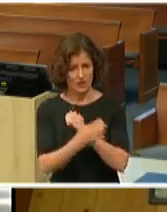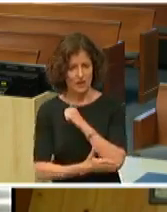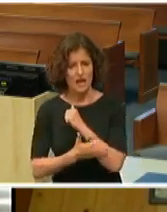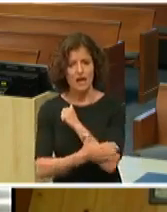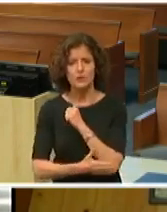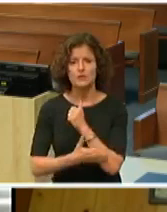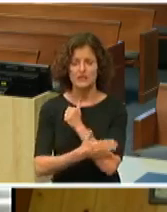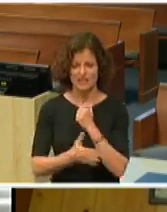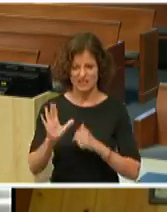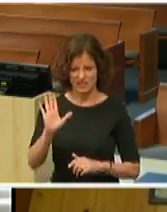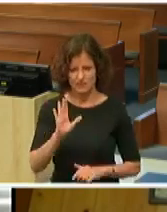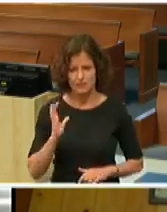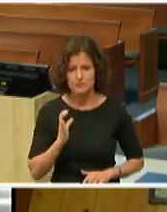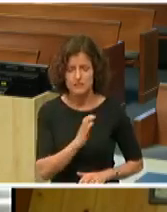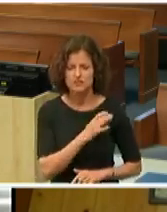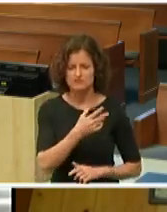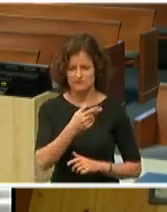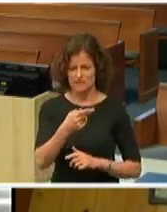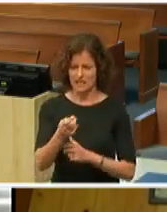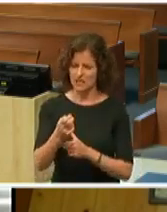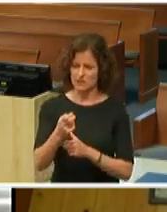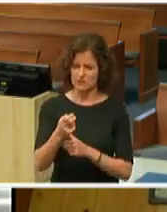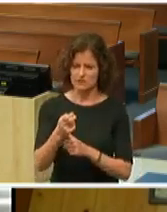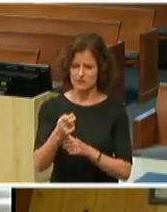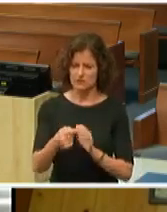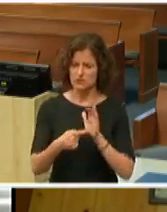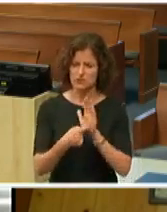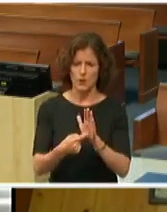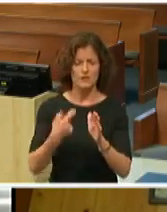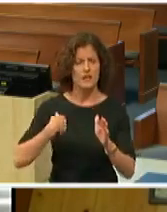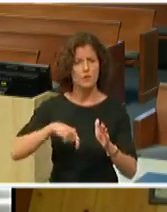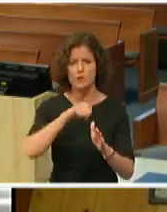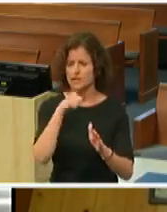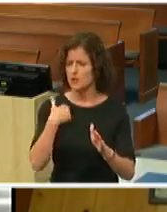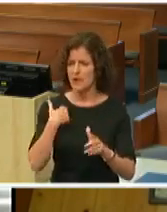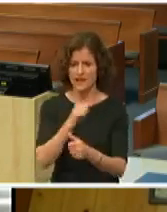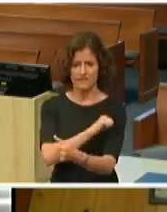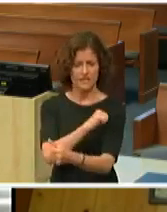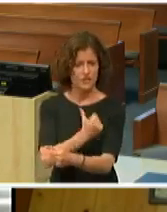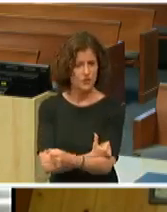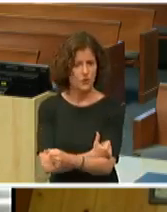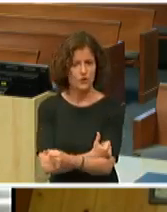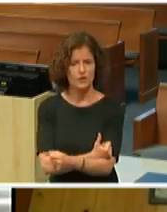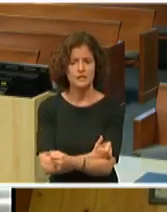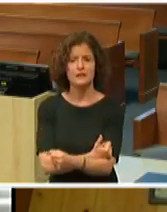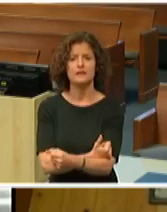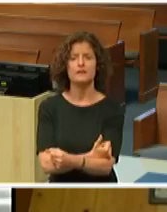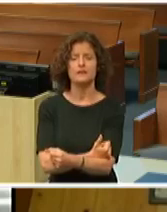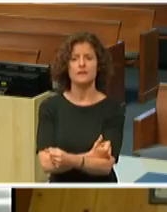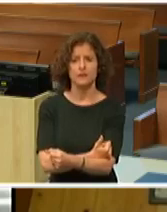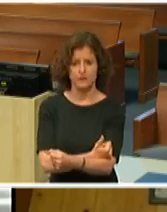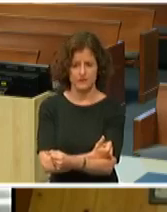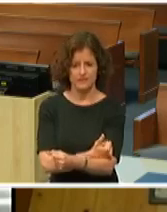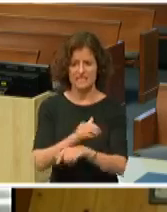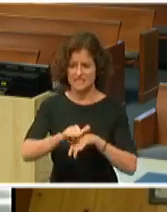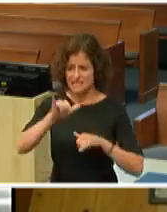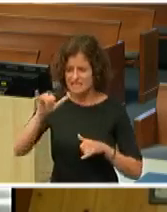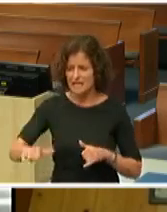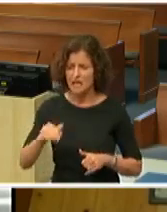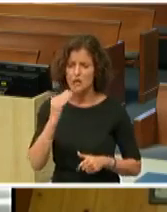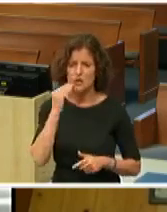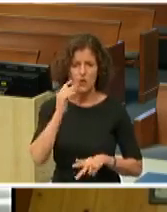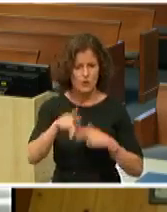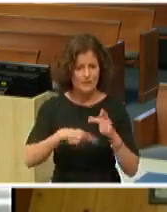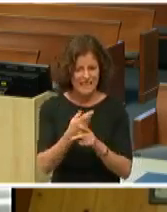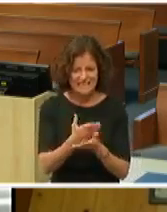Commission. He was indicating that we don't have the authority to do the stay-at-home kind of stuff